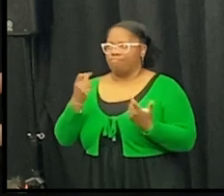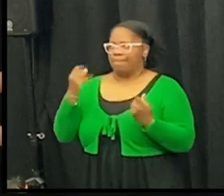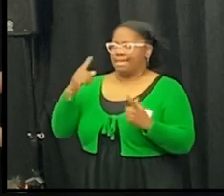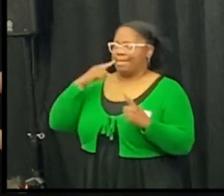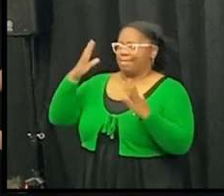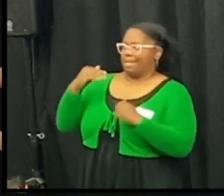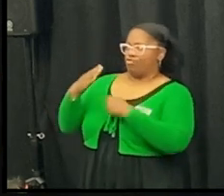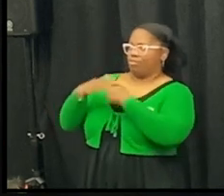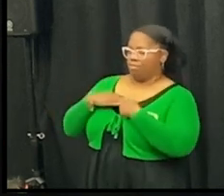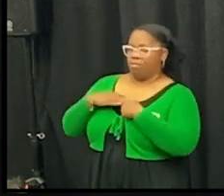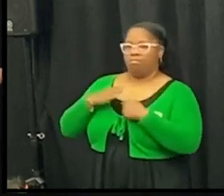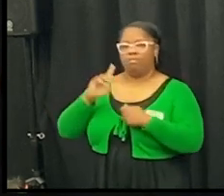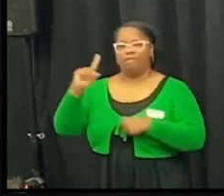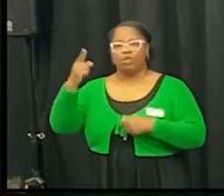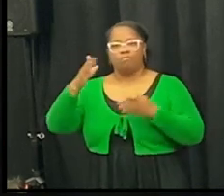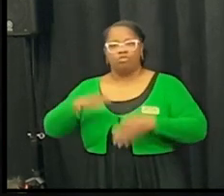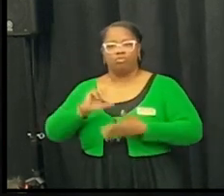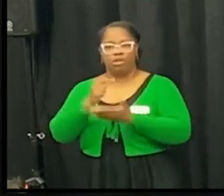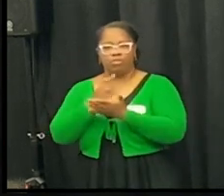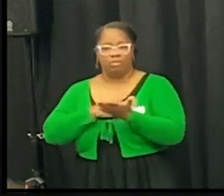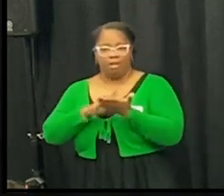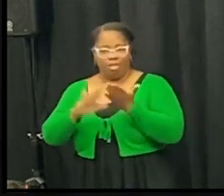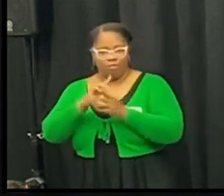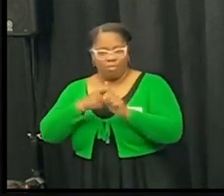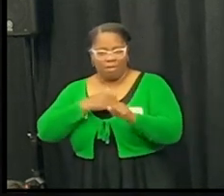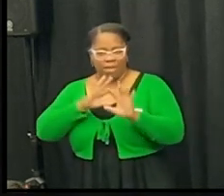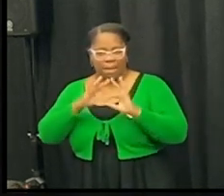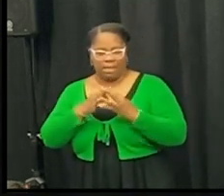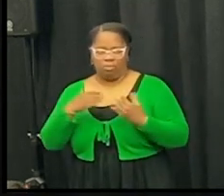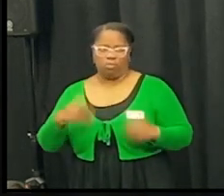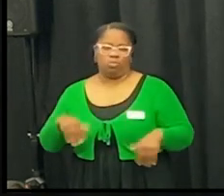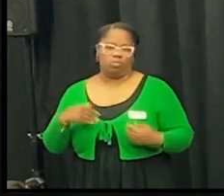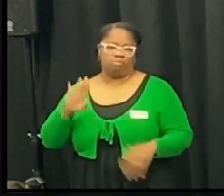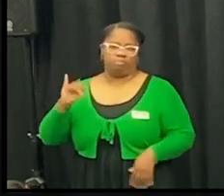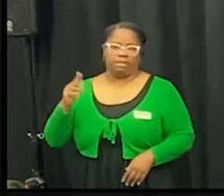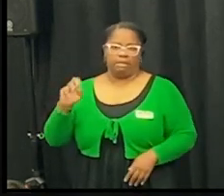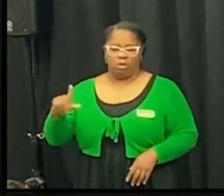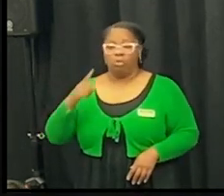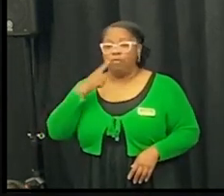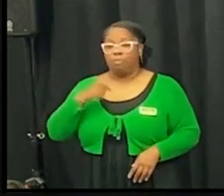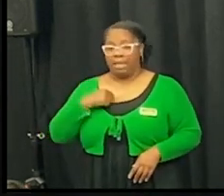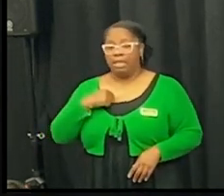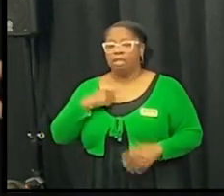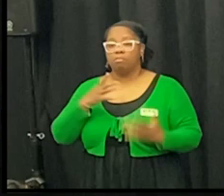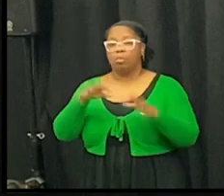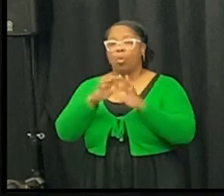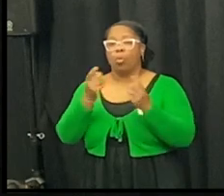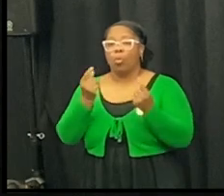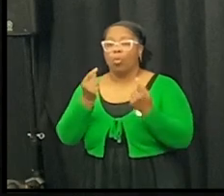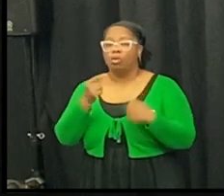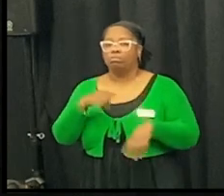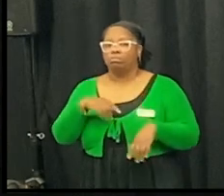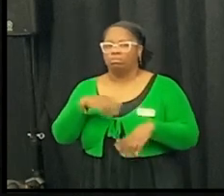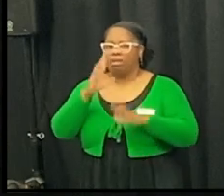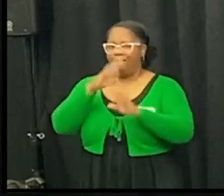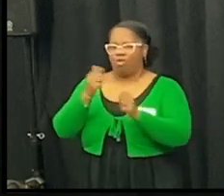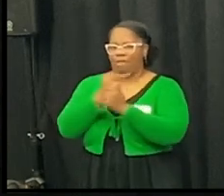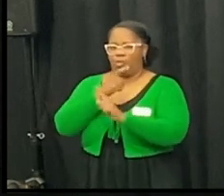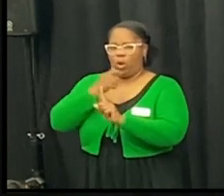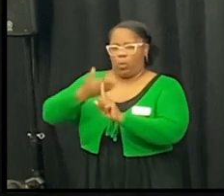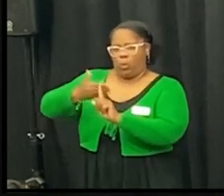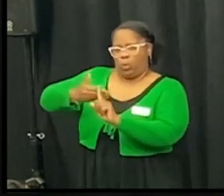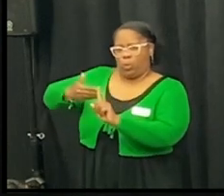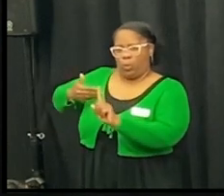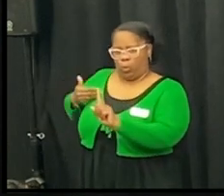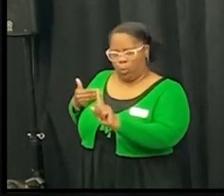to graduate college in my family, and that was a huge achievement, right? So for me, it's honoring everyone who came before me. I mean, I